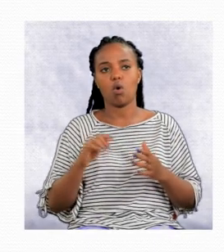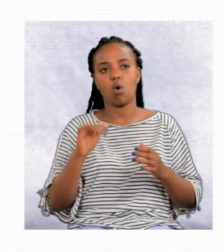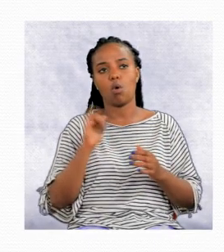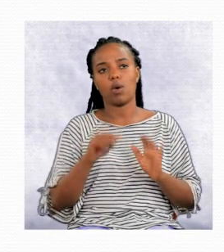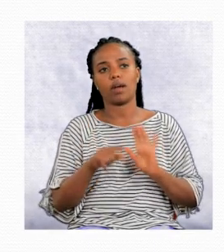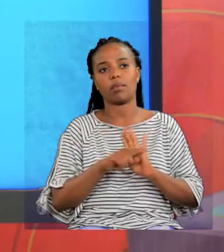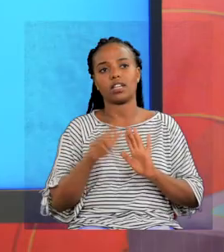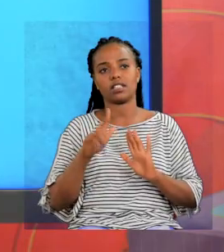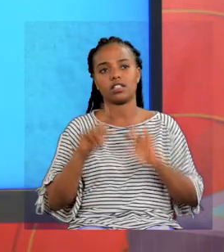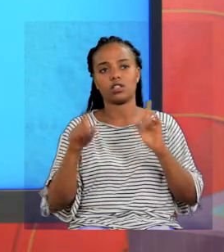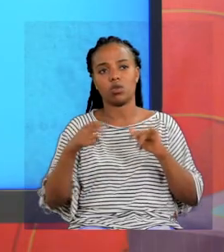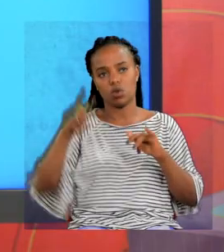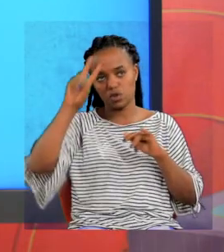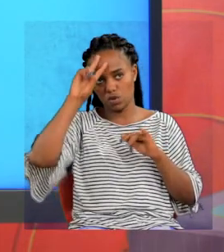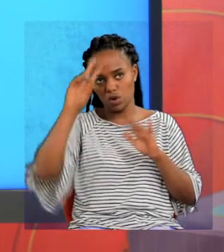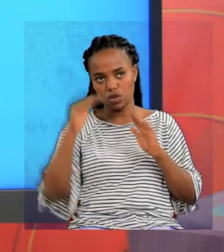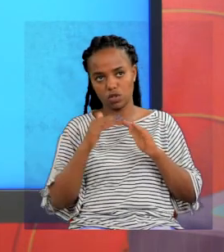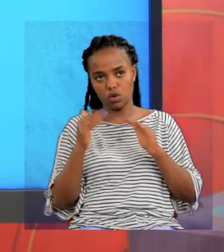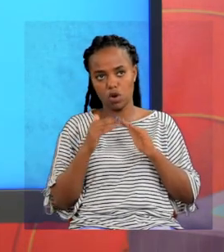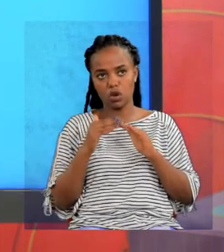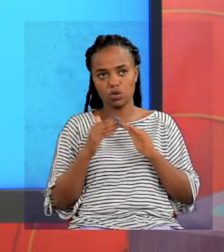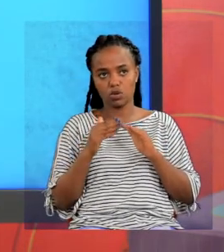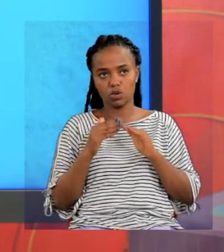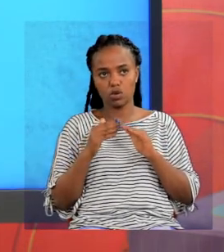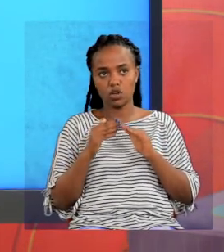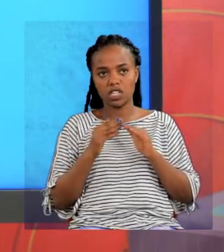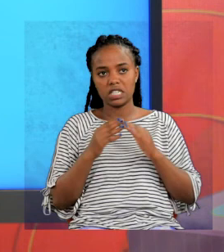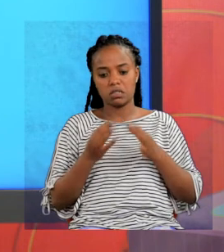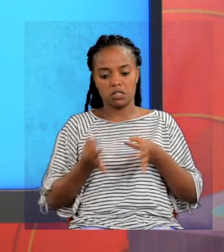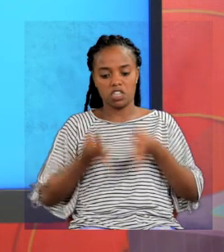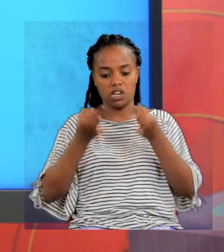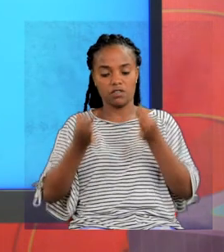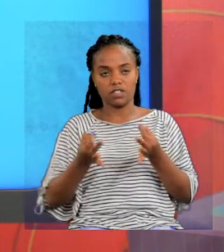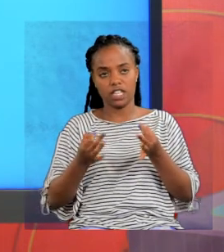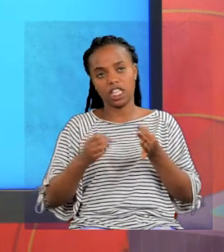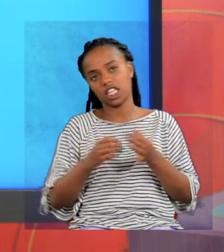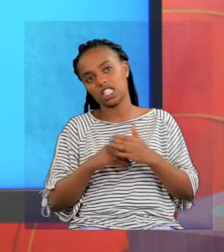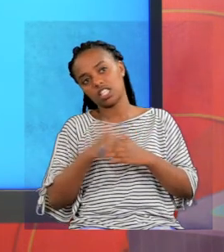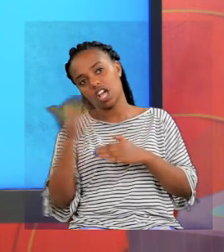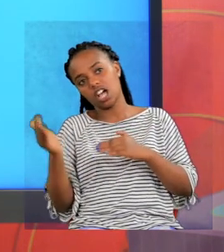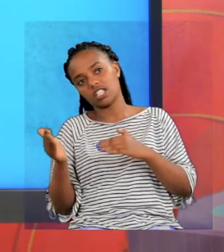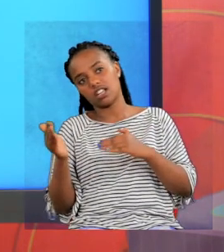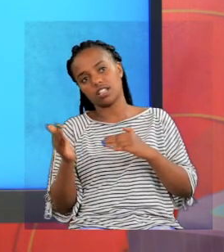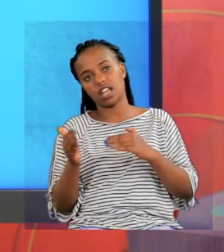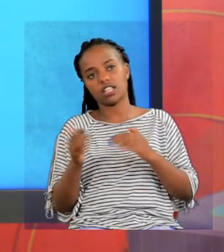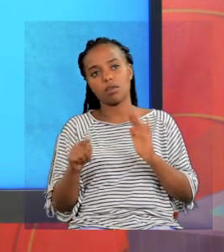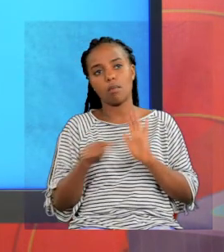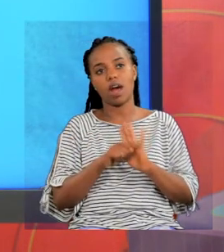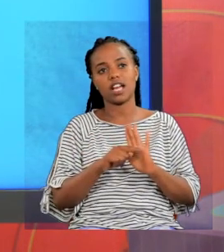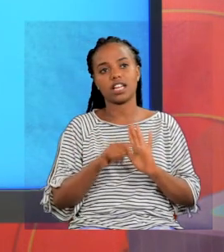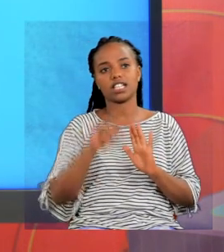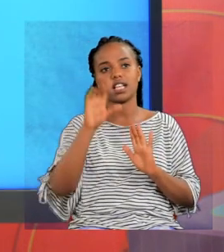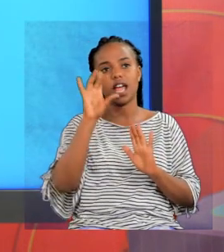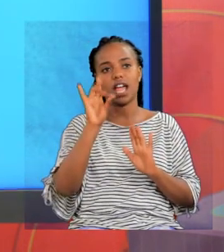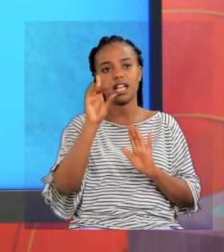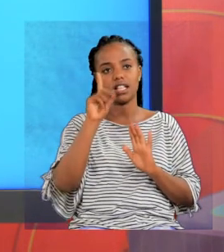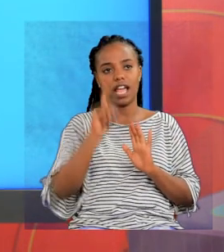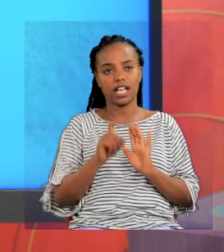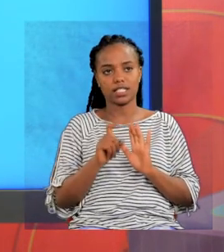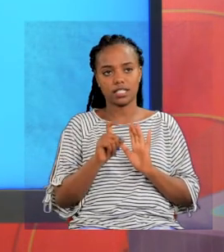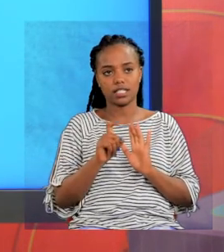is equal to, shifting this to the other side, you will have minus